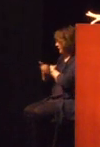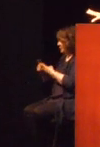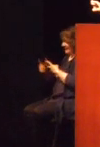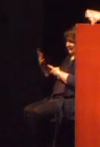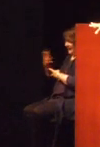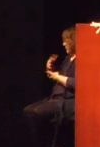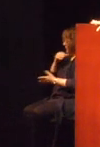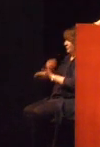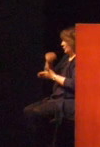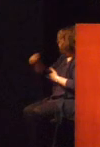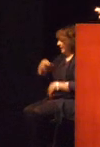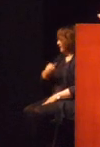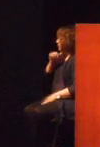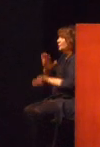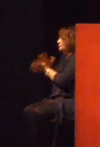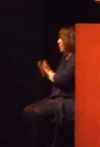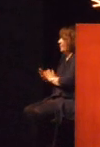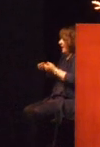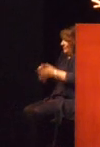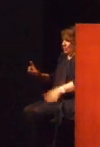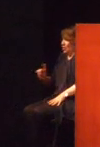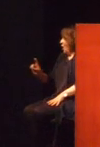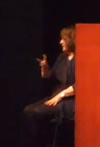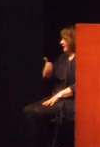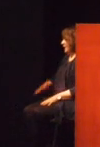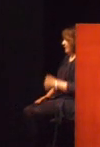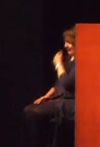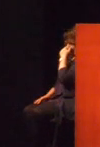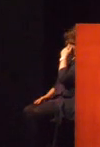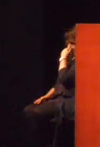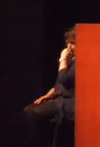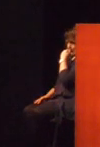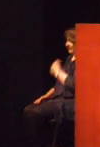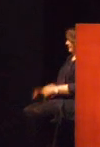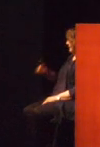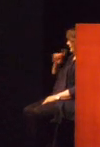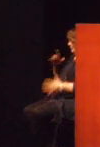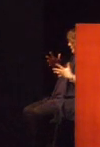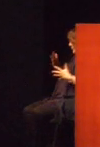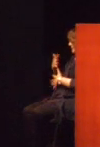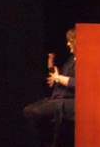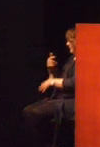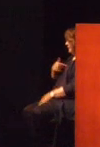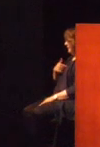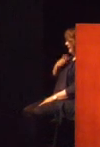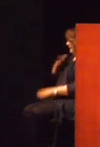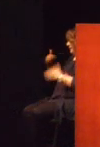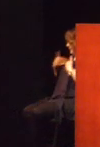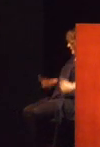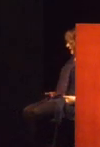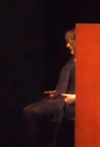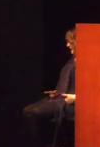certainly don't just get lost there on a random day. And it was so scary to me in my body that we